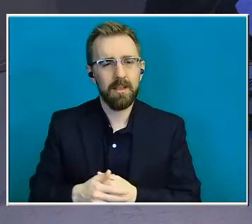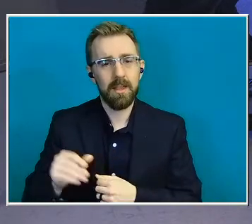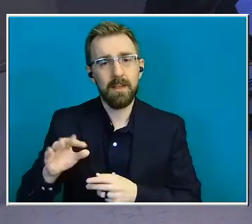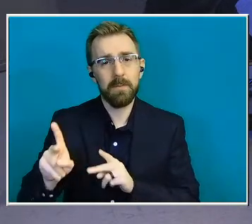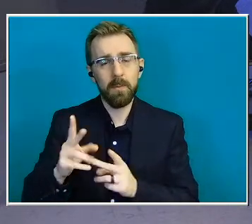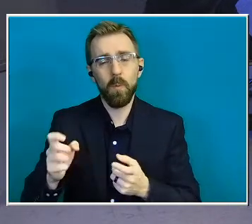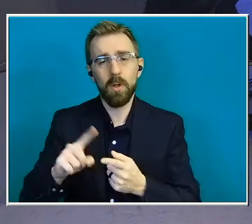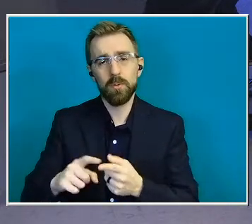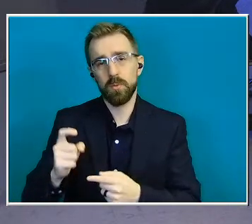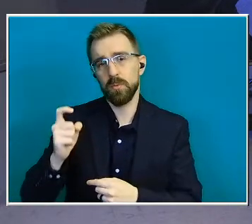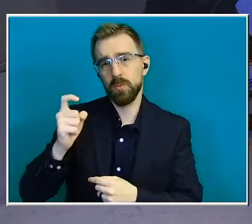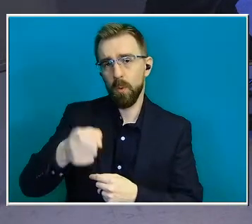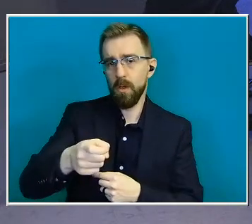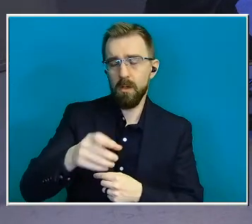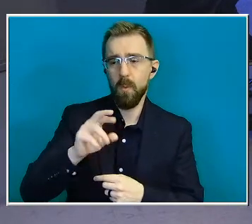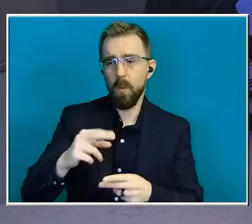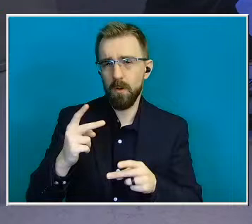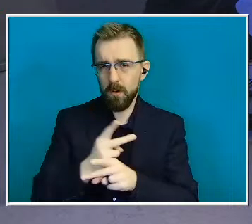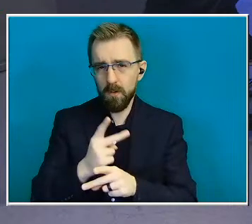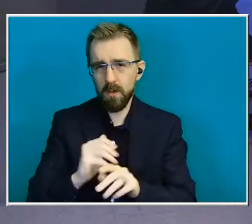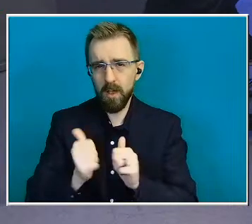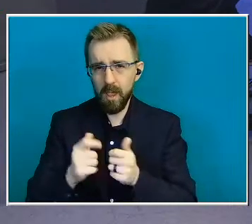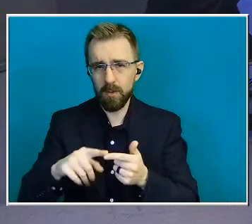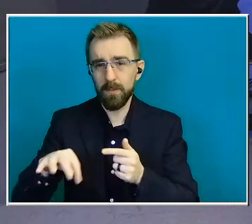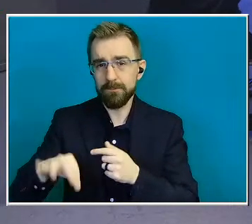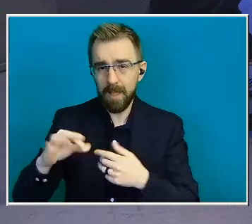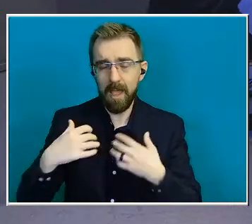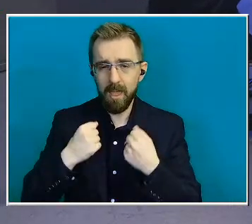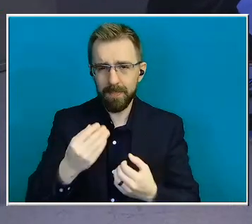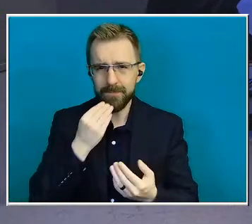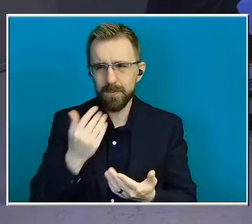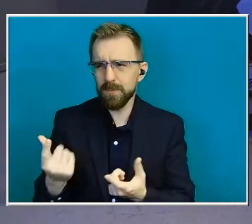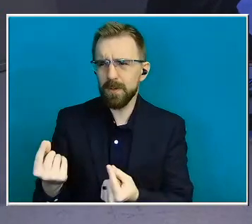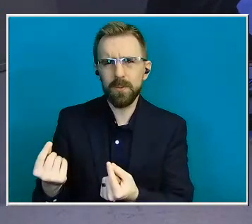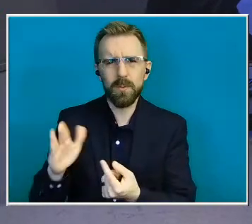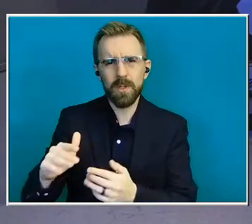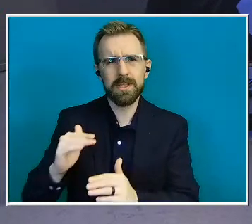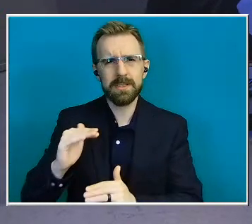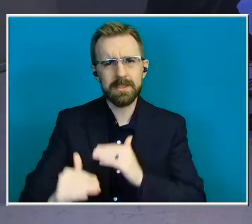or figure out how to go find healthy foods, what do they do? What's their step to do?